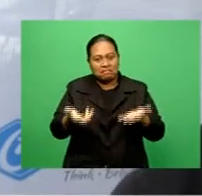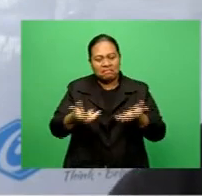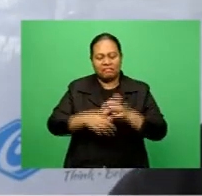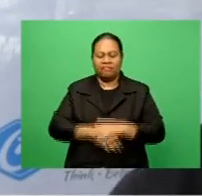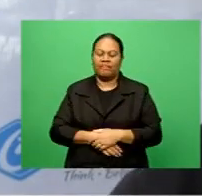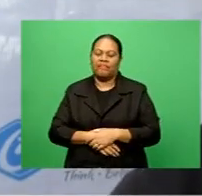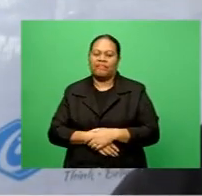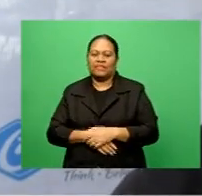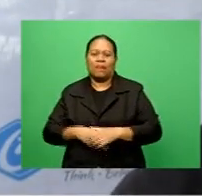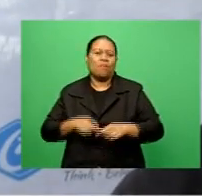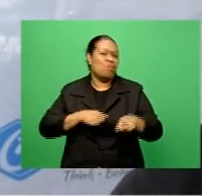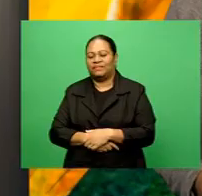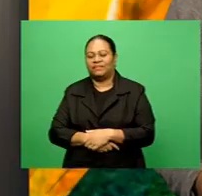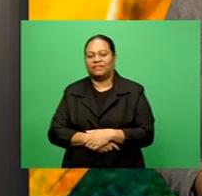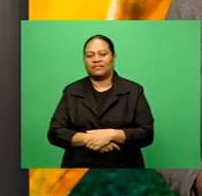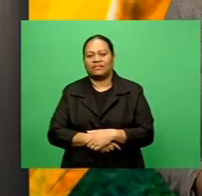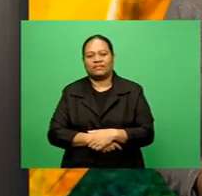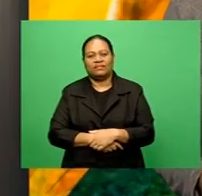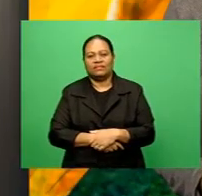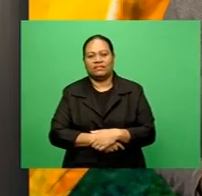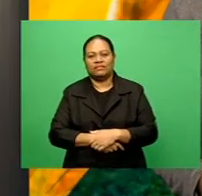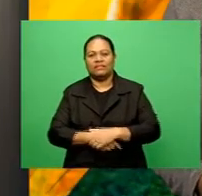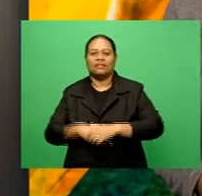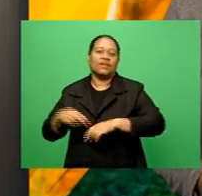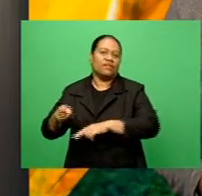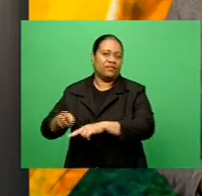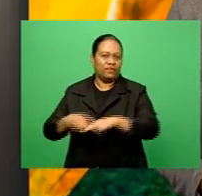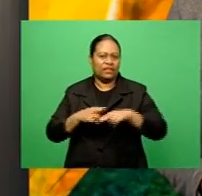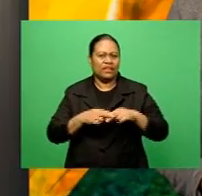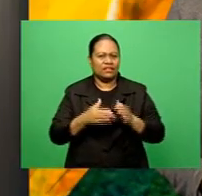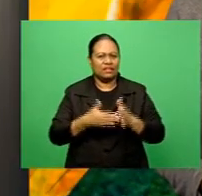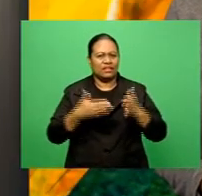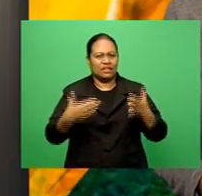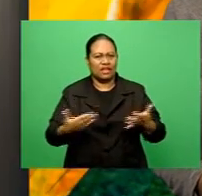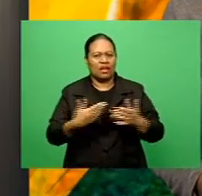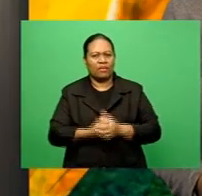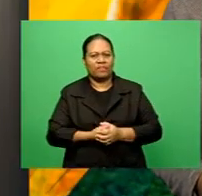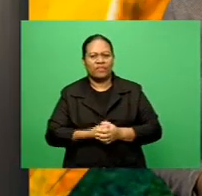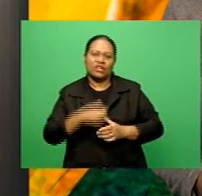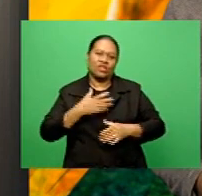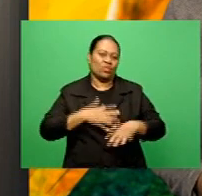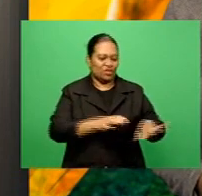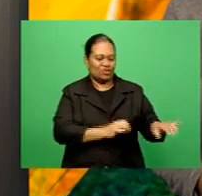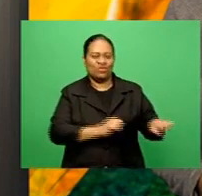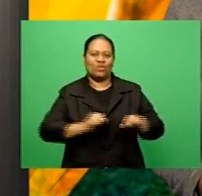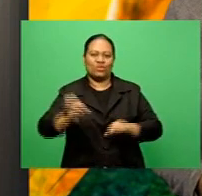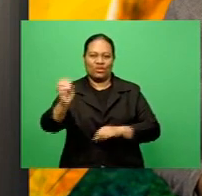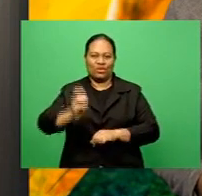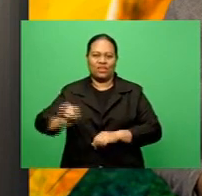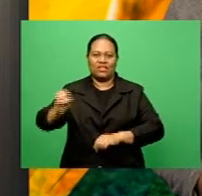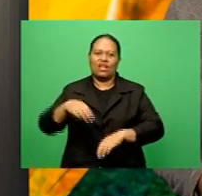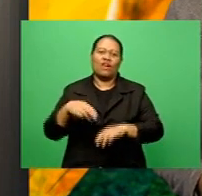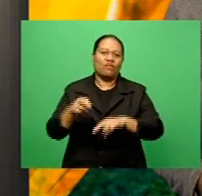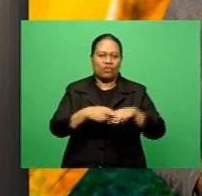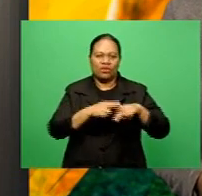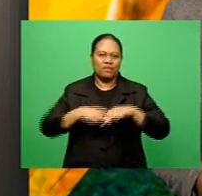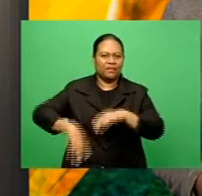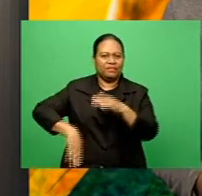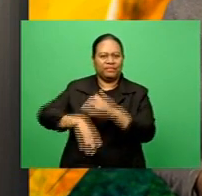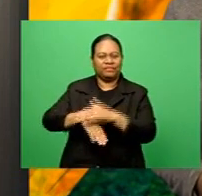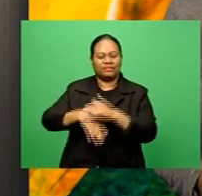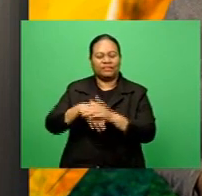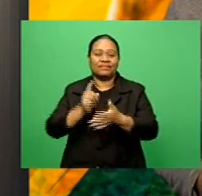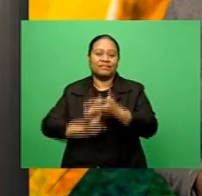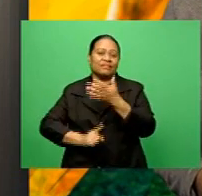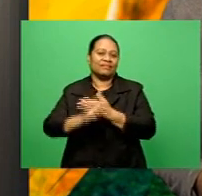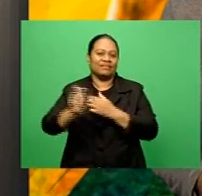be put out by the players and team. Fiji is putting its hand up to host the Oceania Football Confederation Nations Cup in June